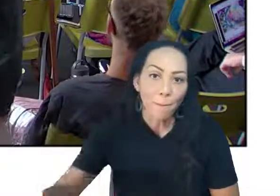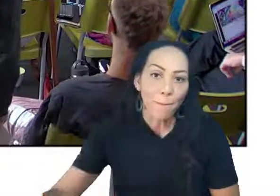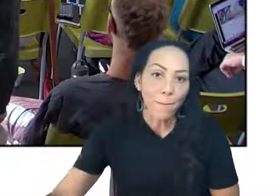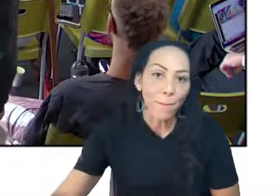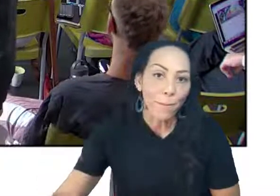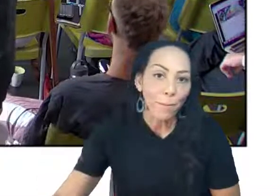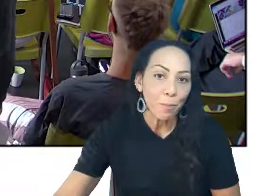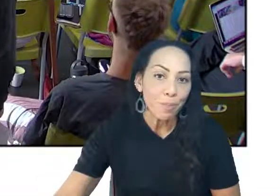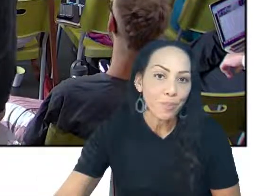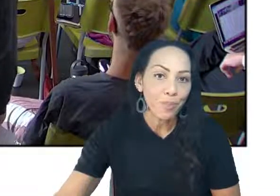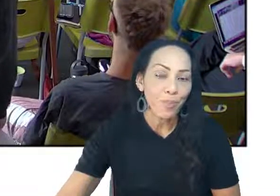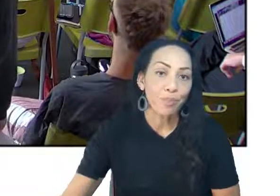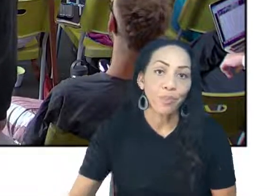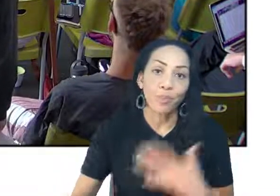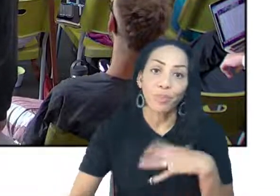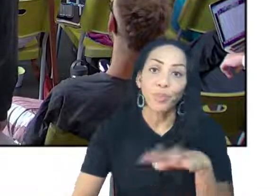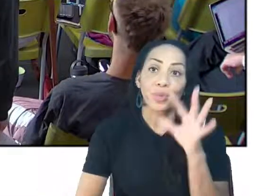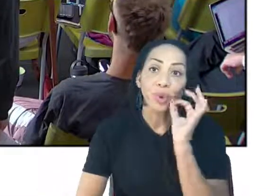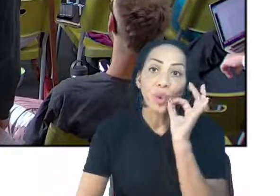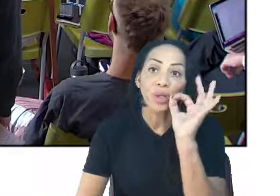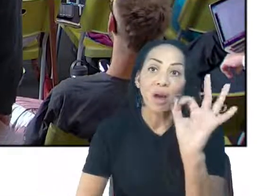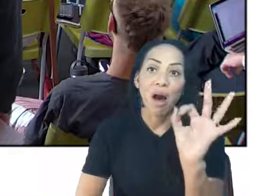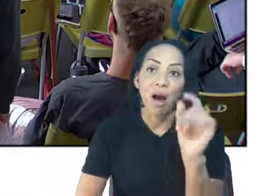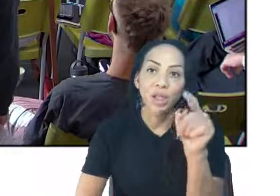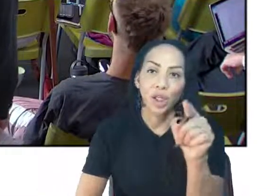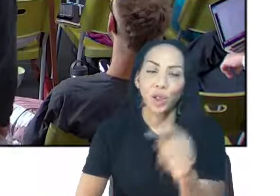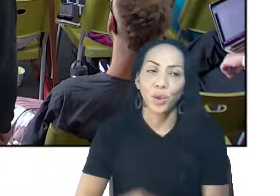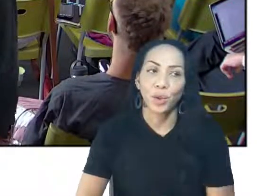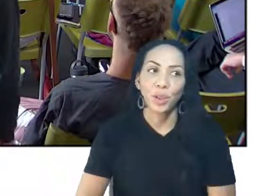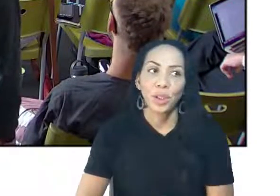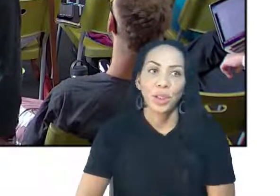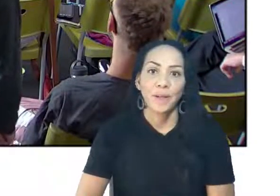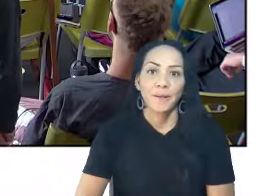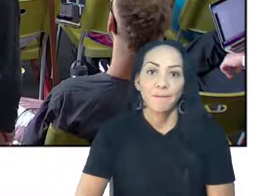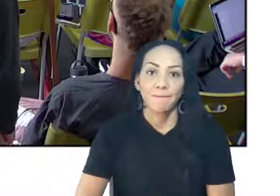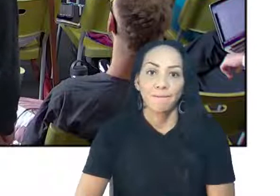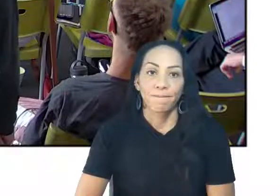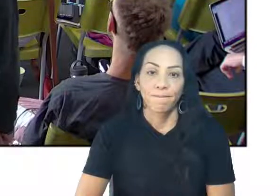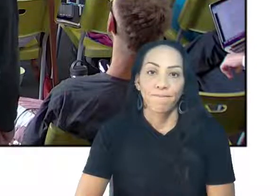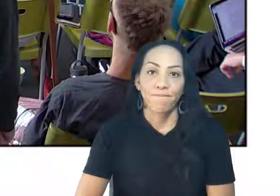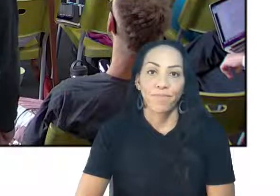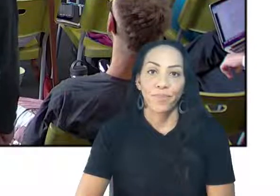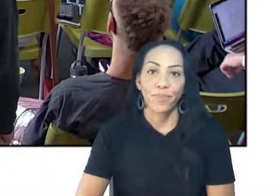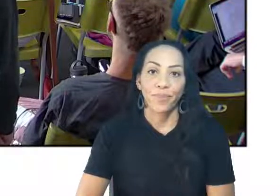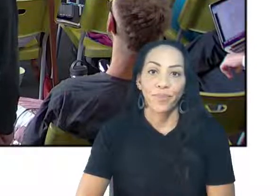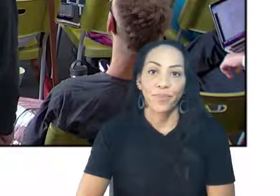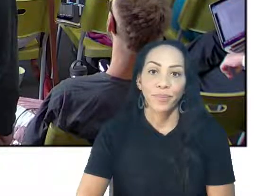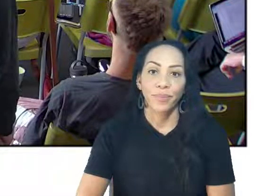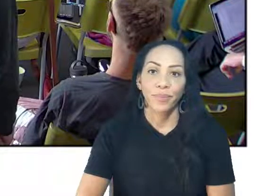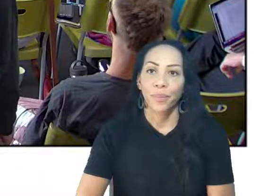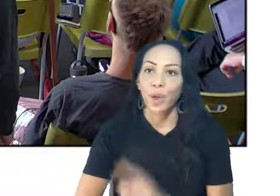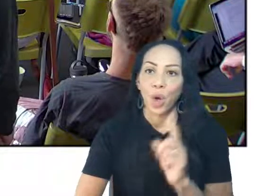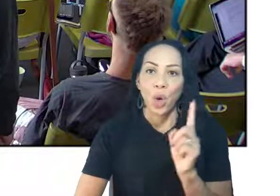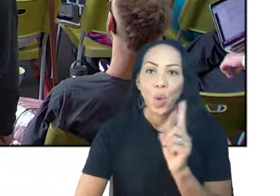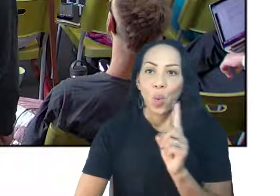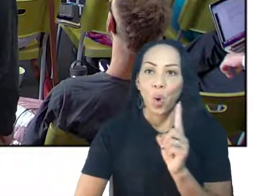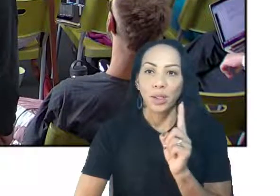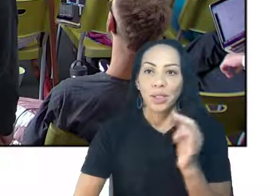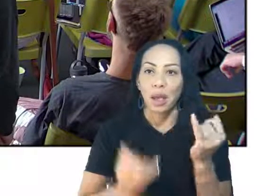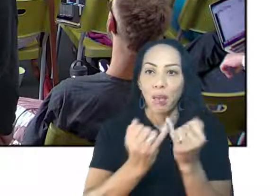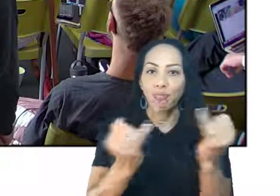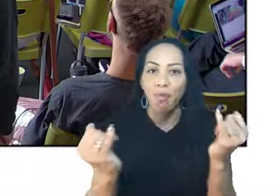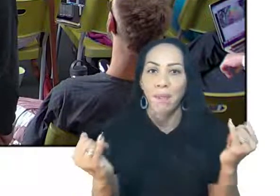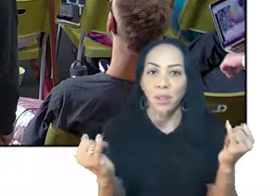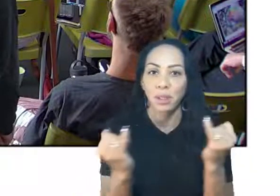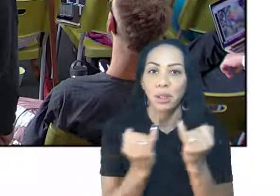Raquel. I just want to ask you, how do you have you worked out, I bet you have, in detail, the parameters of how long